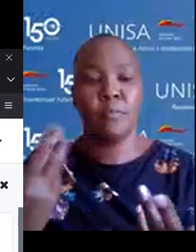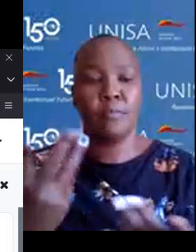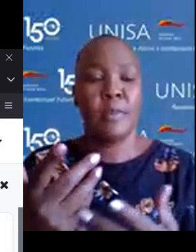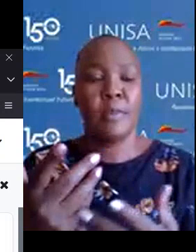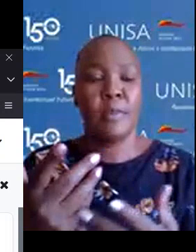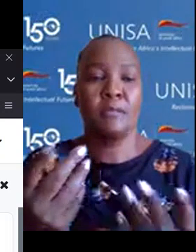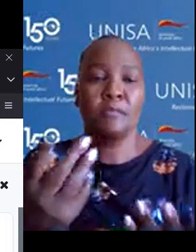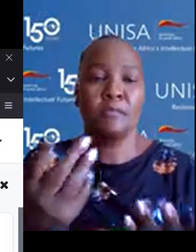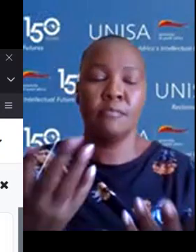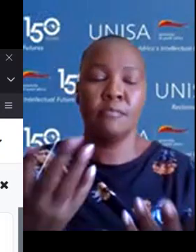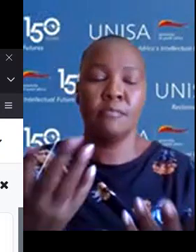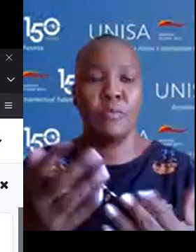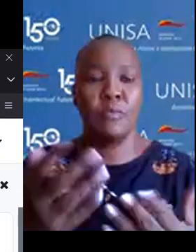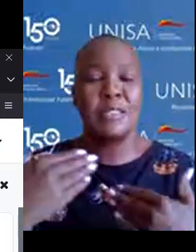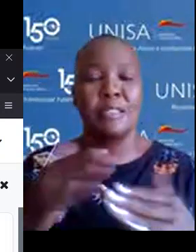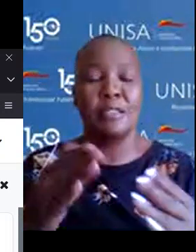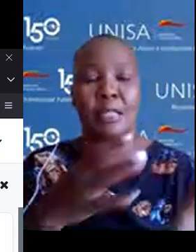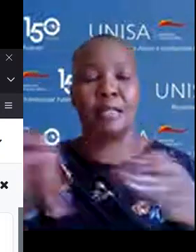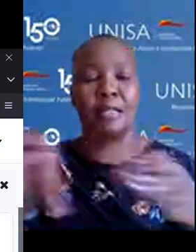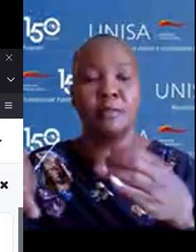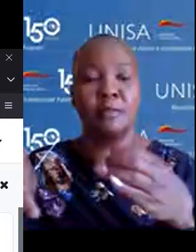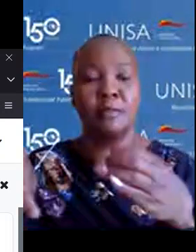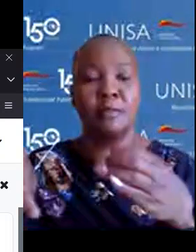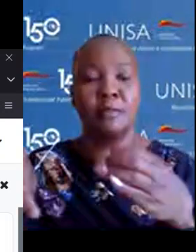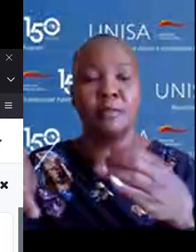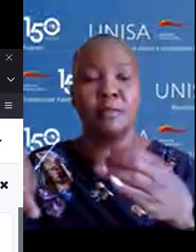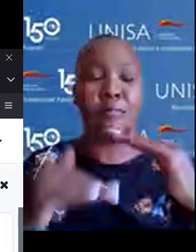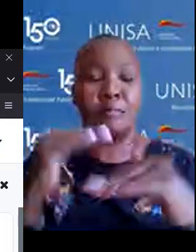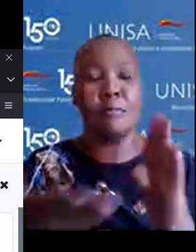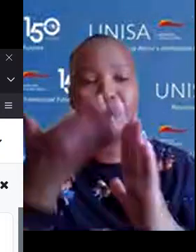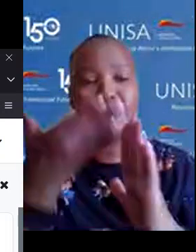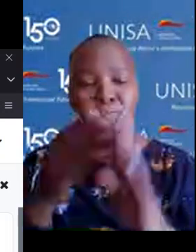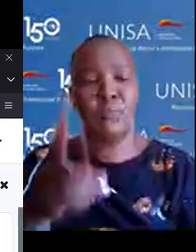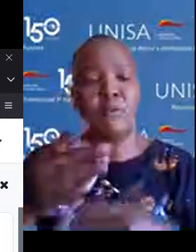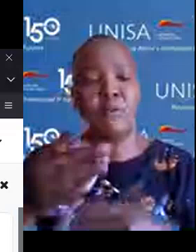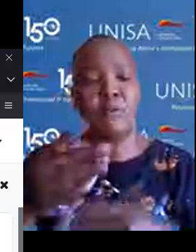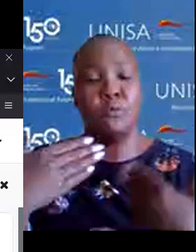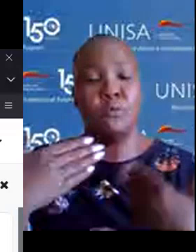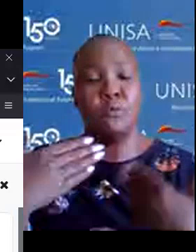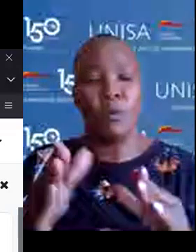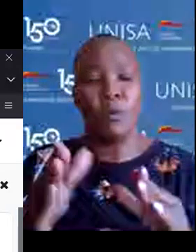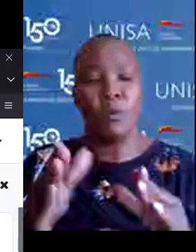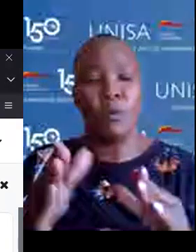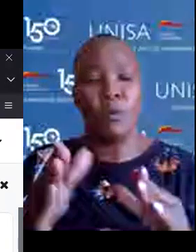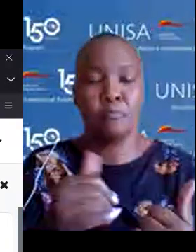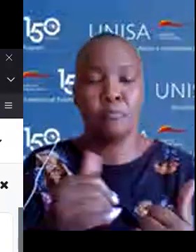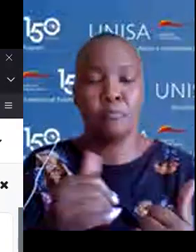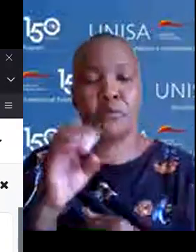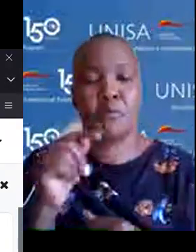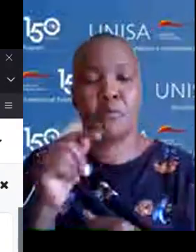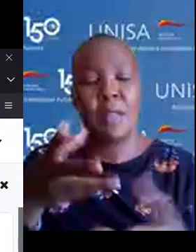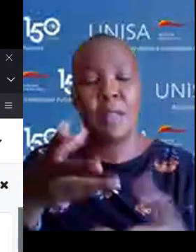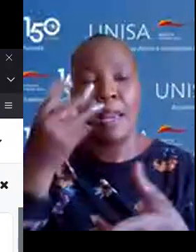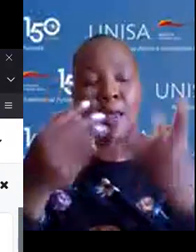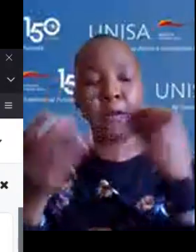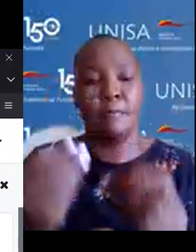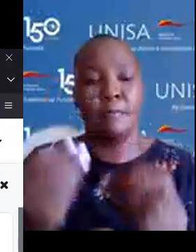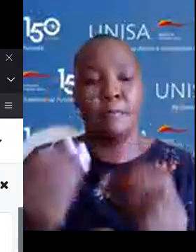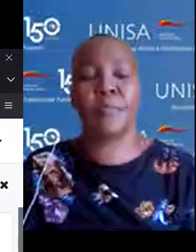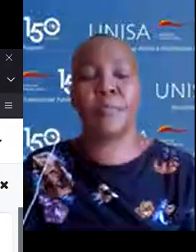start with the activities. But the steps are on here as well if you want to start already with the Microsoft Learn.